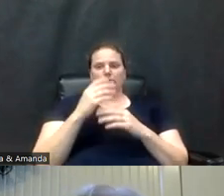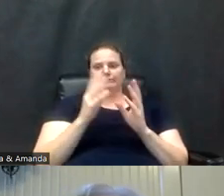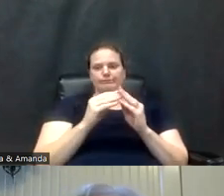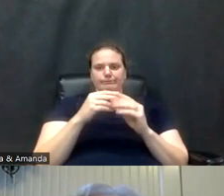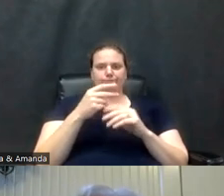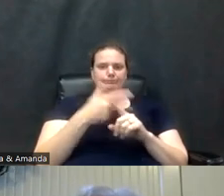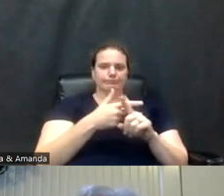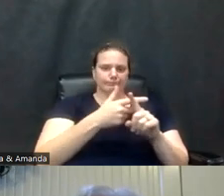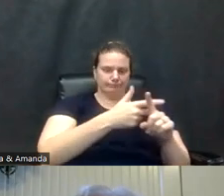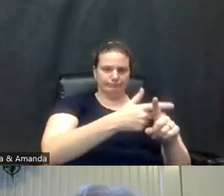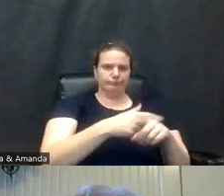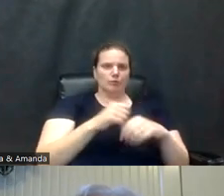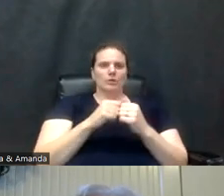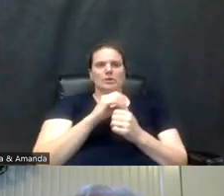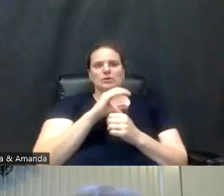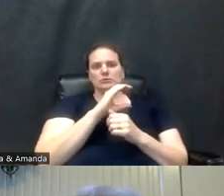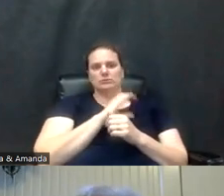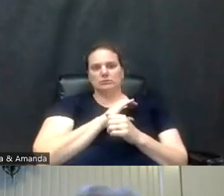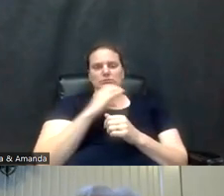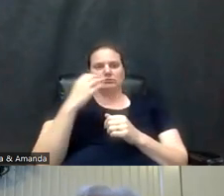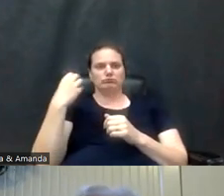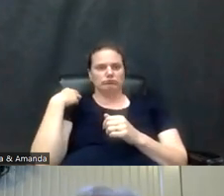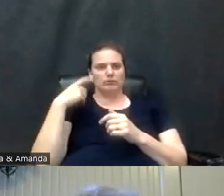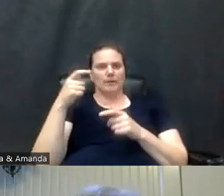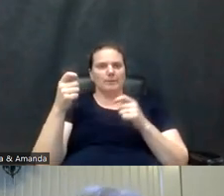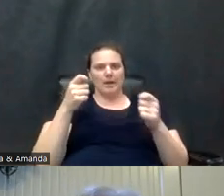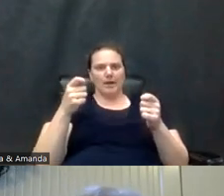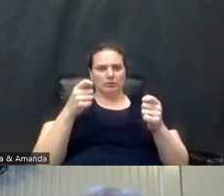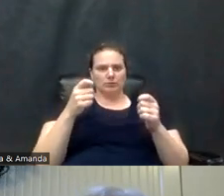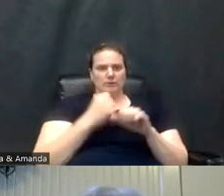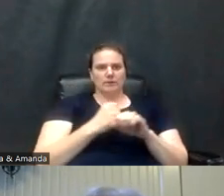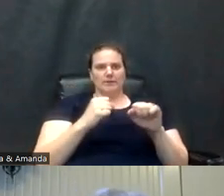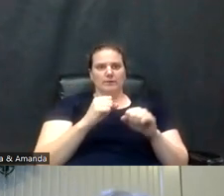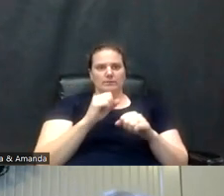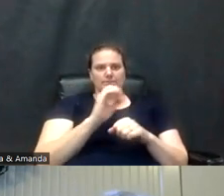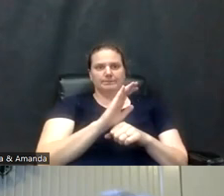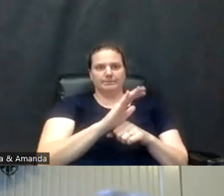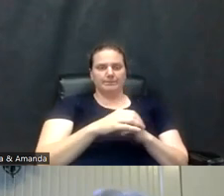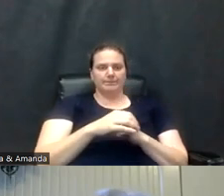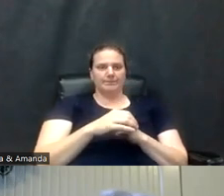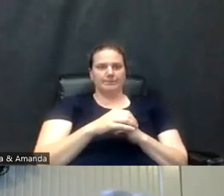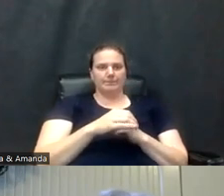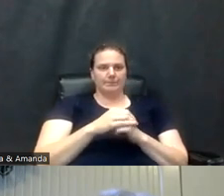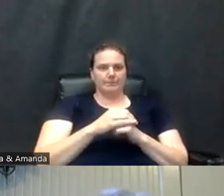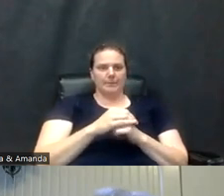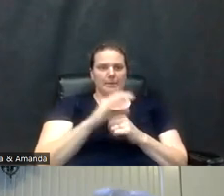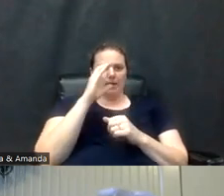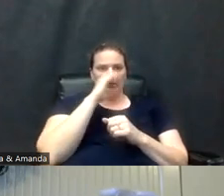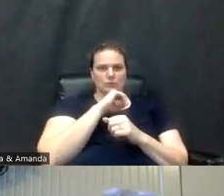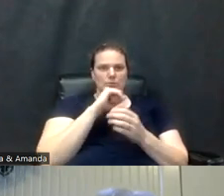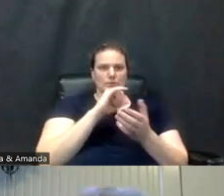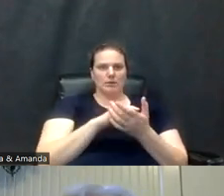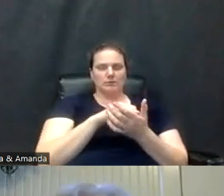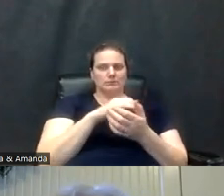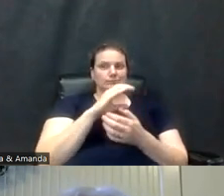the undersheriff, chief of police, and they have something called a manager of safety, which I assume is sort of like a police commissioner or